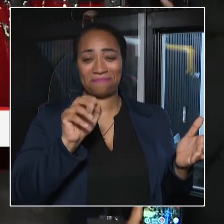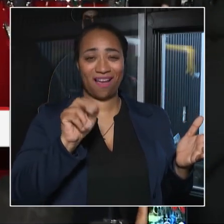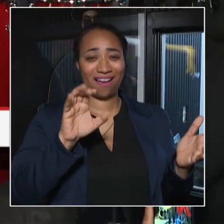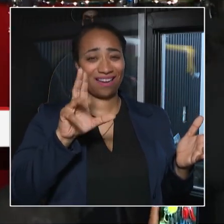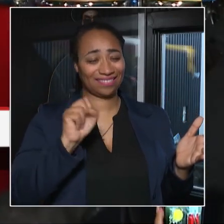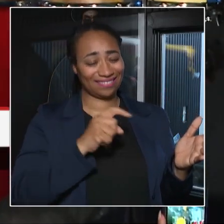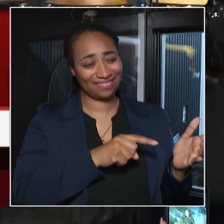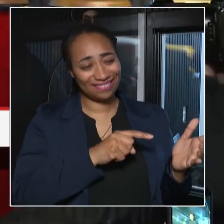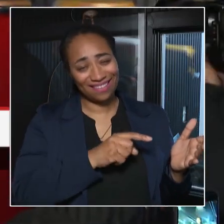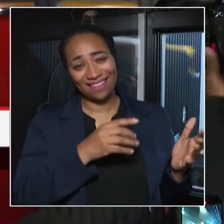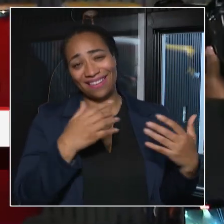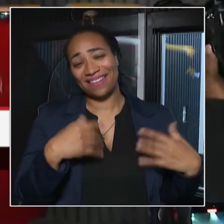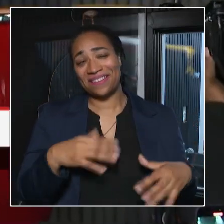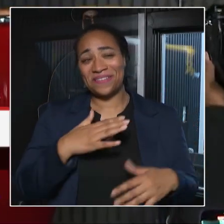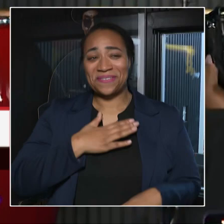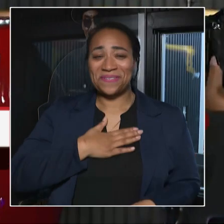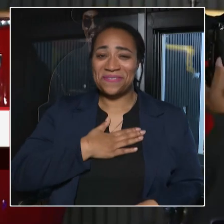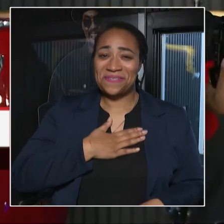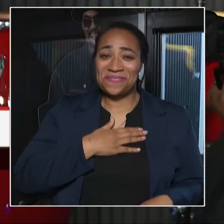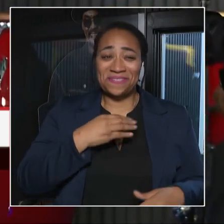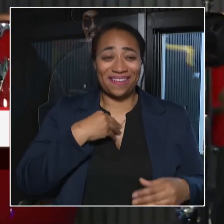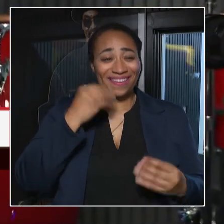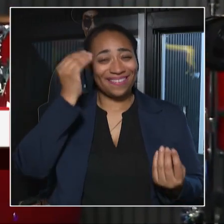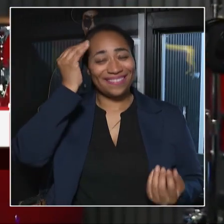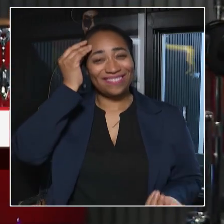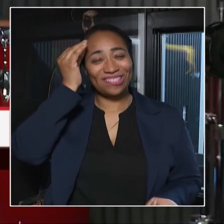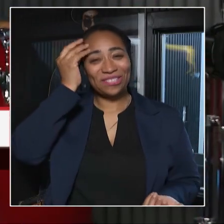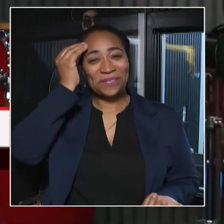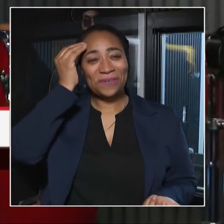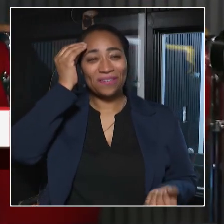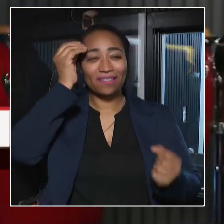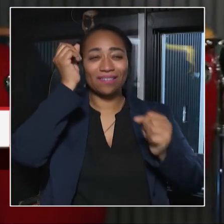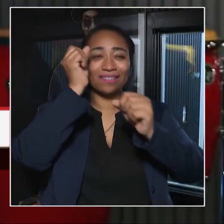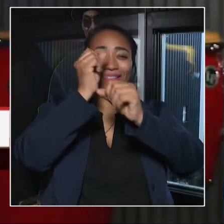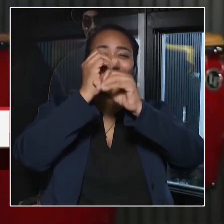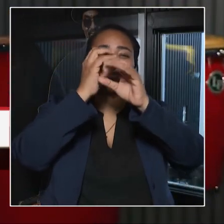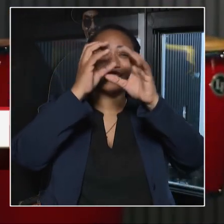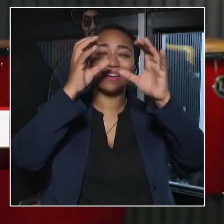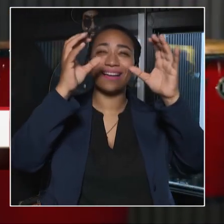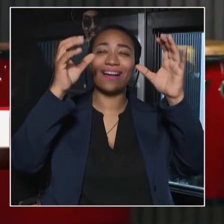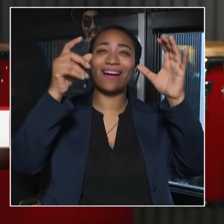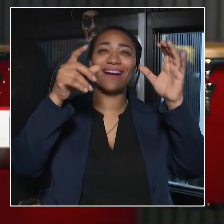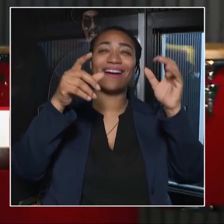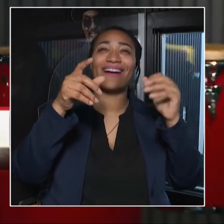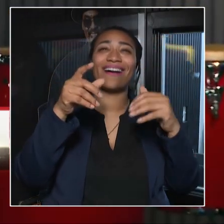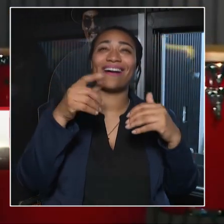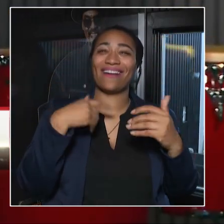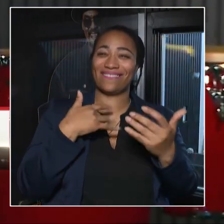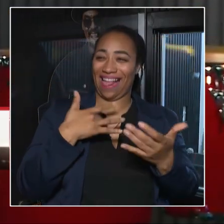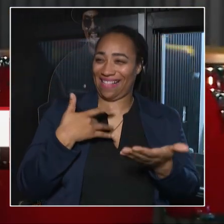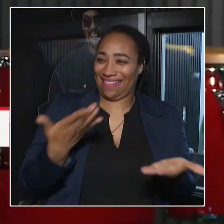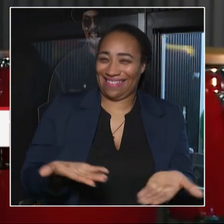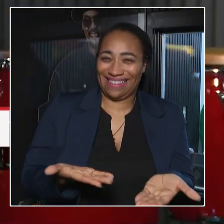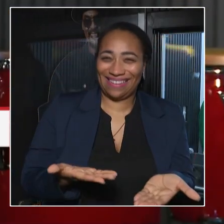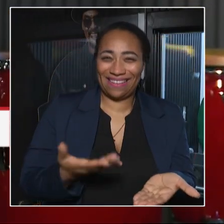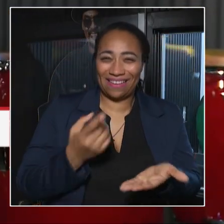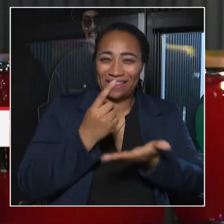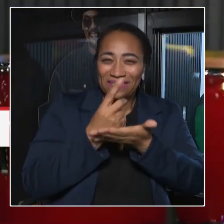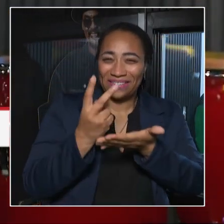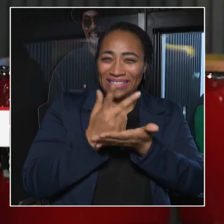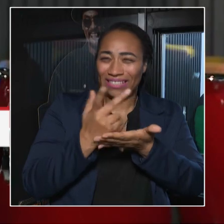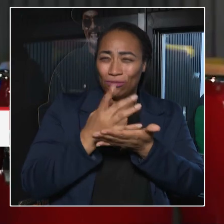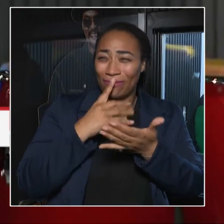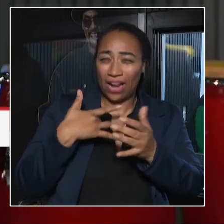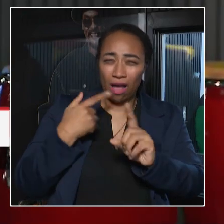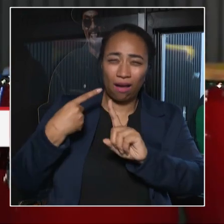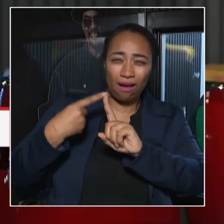It seems like we were just here a few weeks ago, but it's been many months on this journey